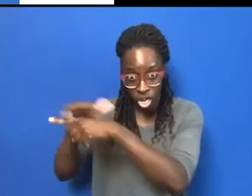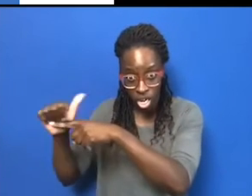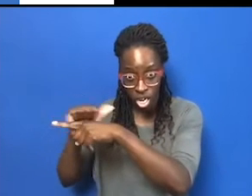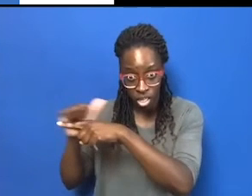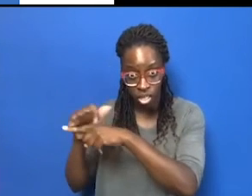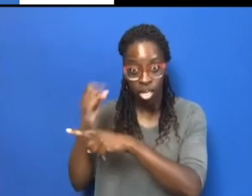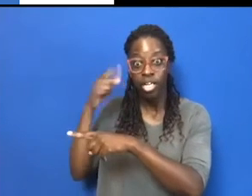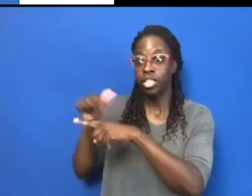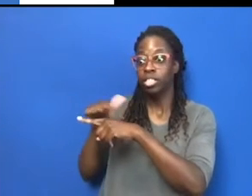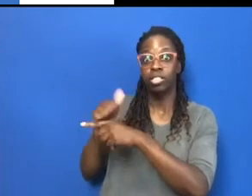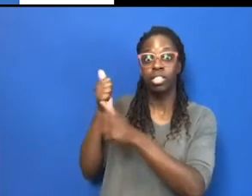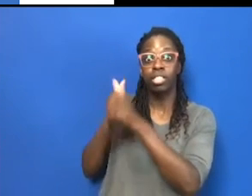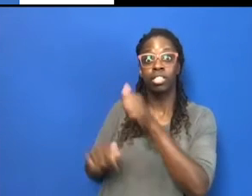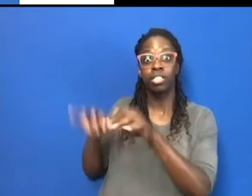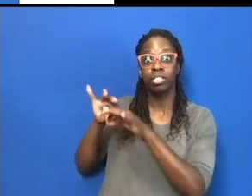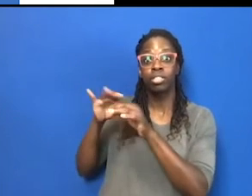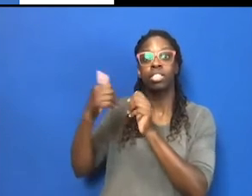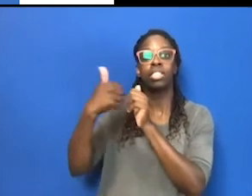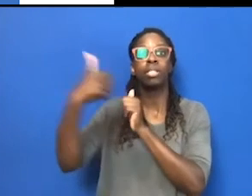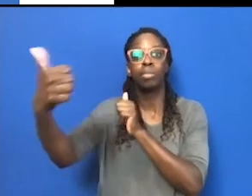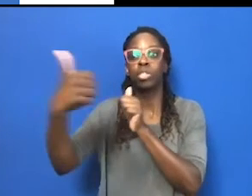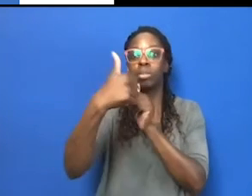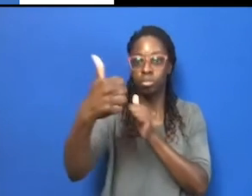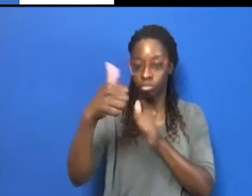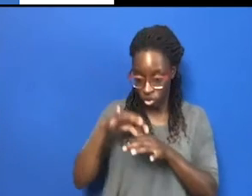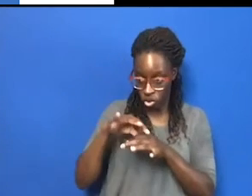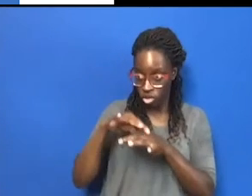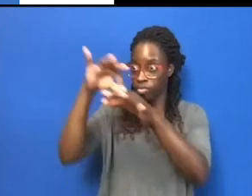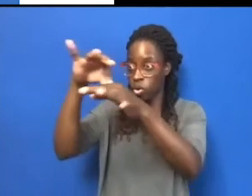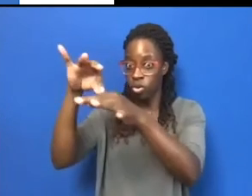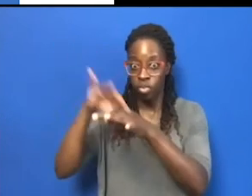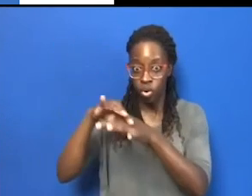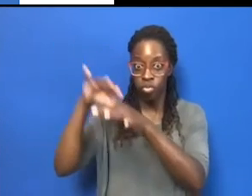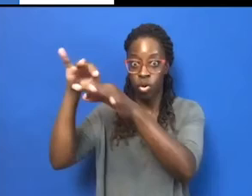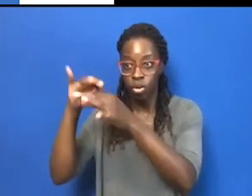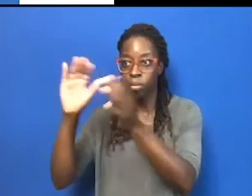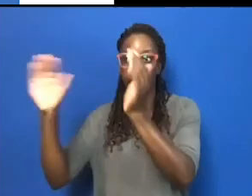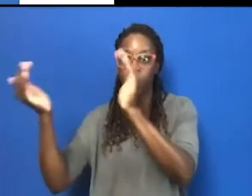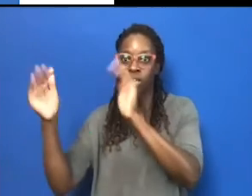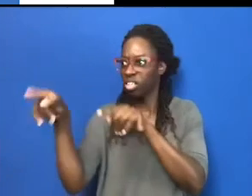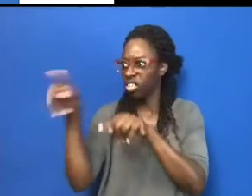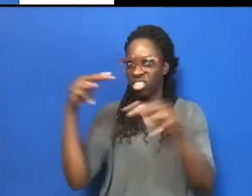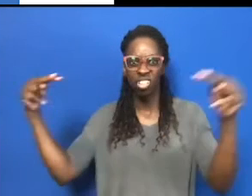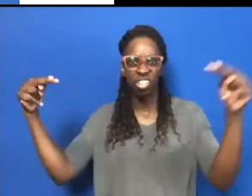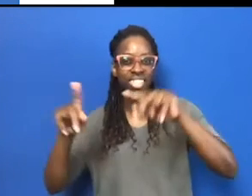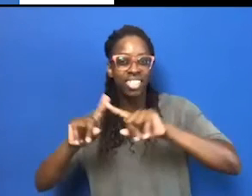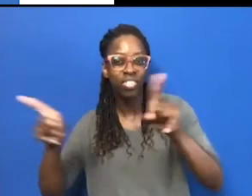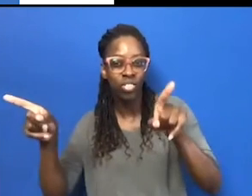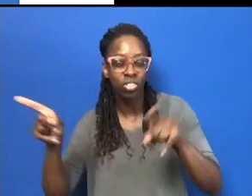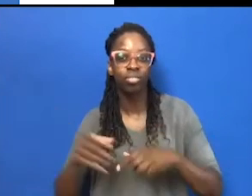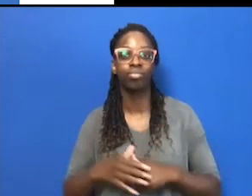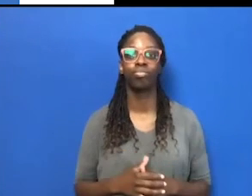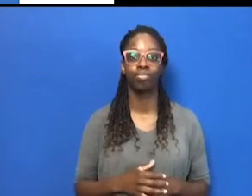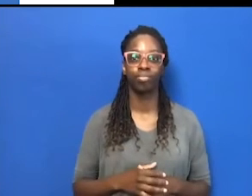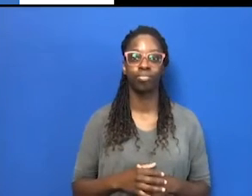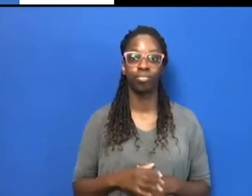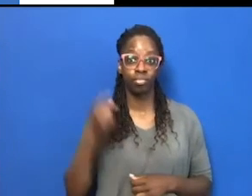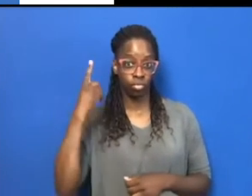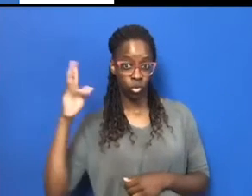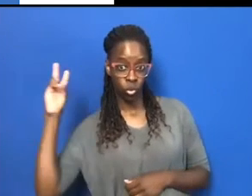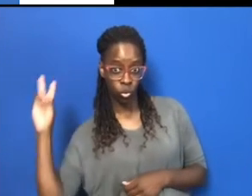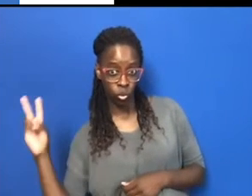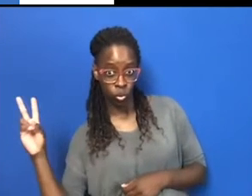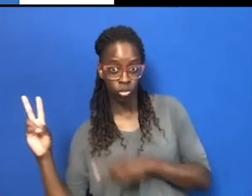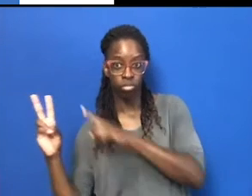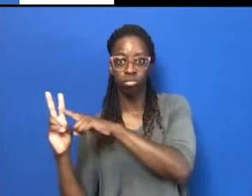code meeting. When that initial consensus coding between the 2 coders, if there was discrepancies yet, we would bring those